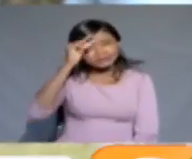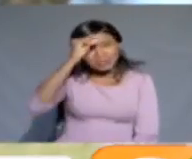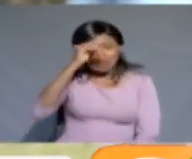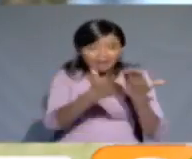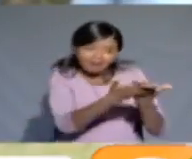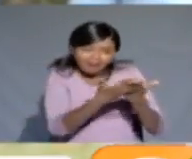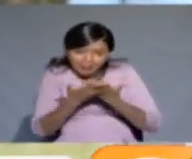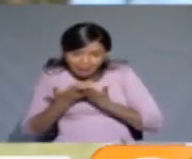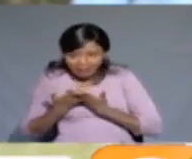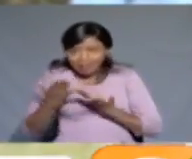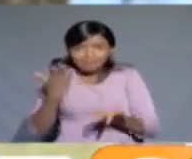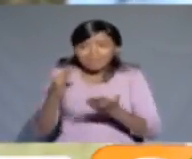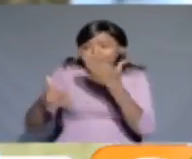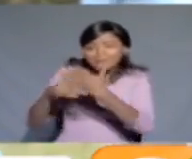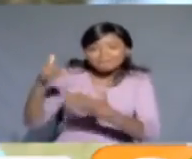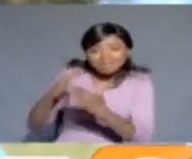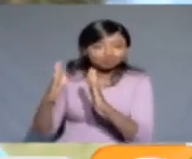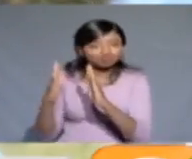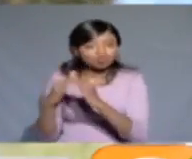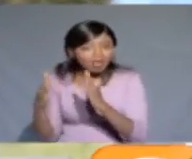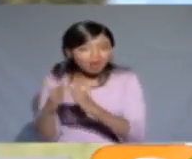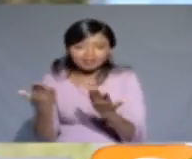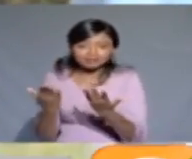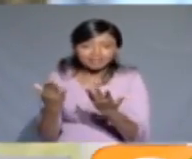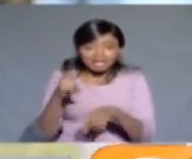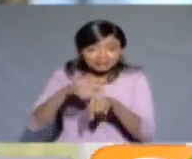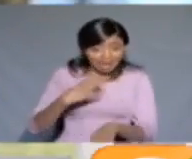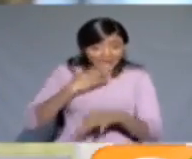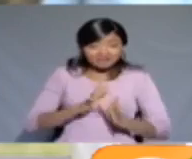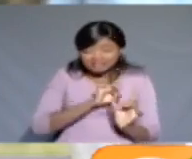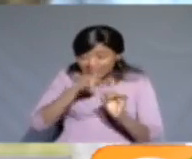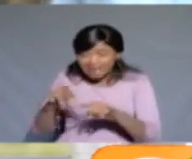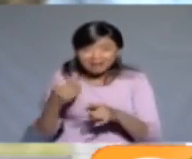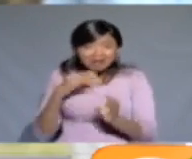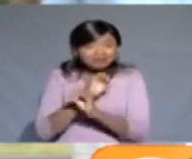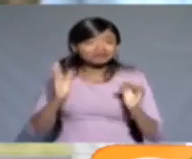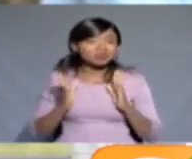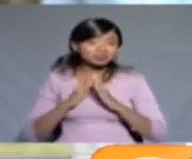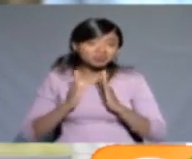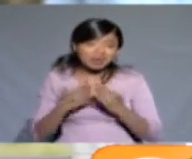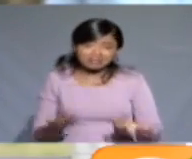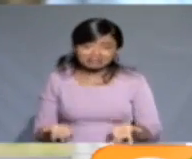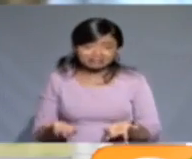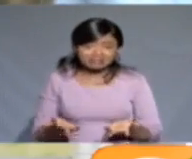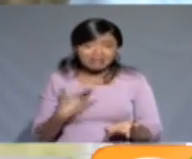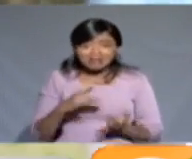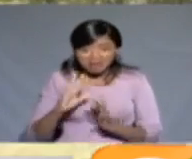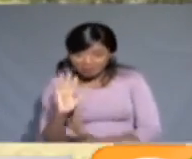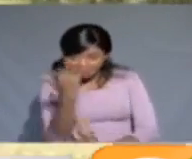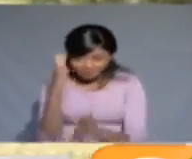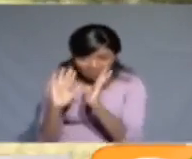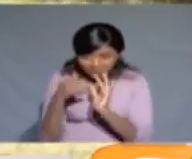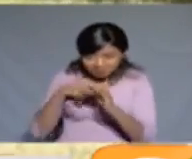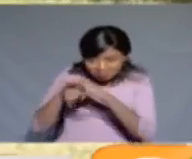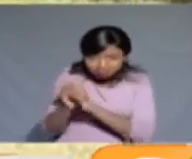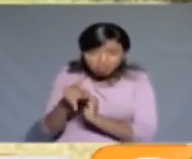atusaidie tujengee kama machoo. Wageni wanakuja hapa kuna mali pa kwenda choo, wanaenda vichaka.